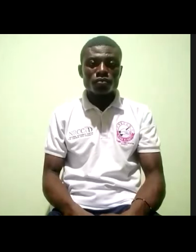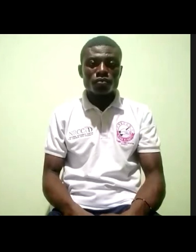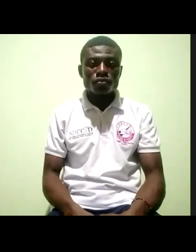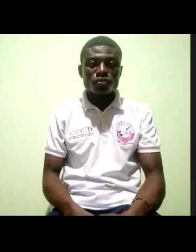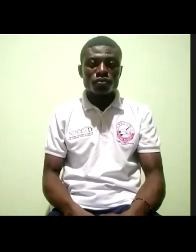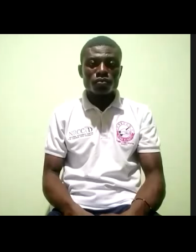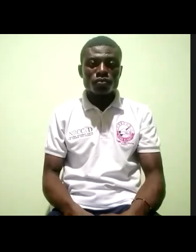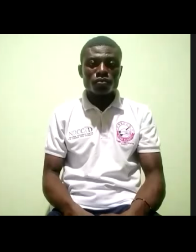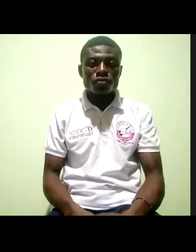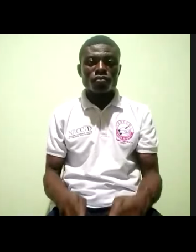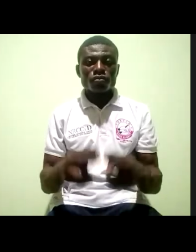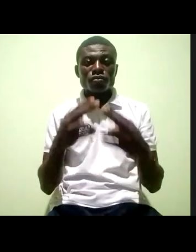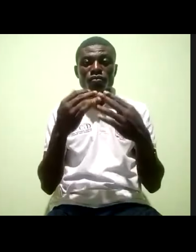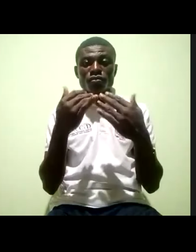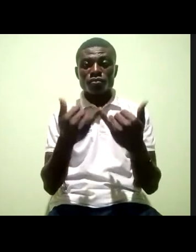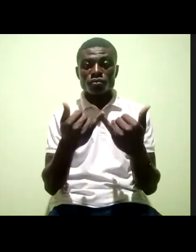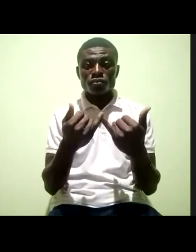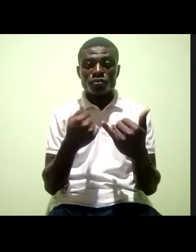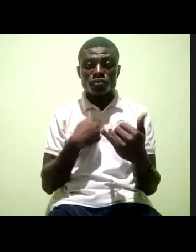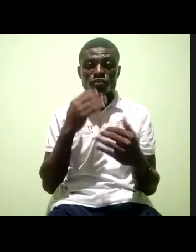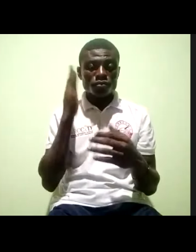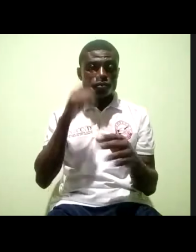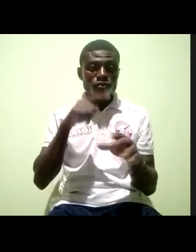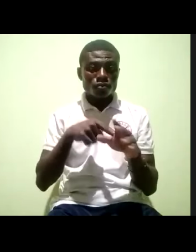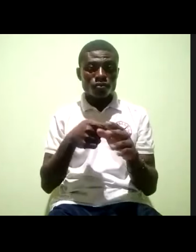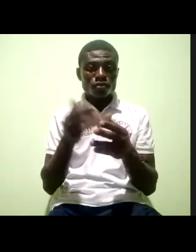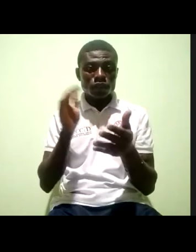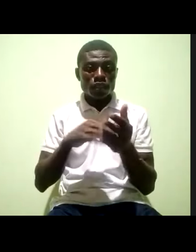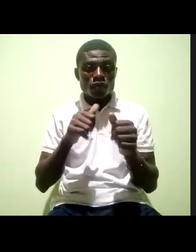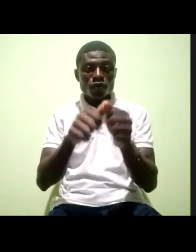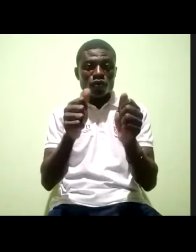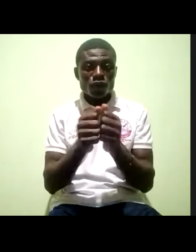So now I am going to start my slideshow one again. So